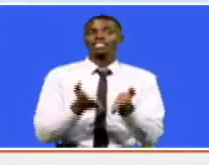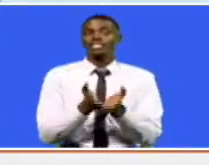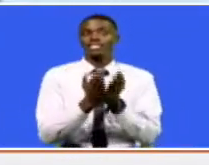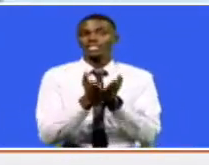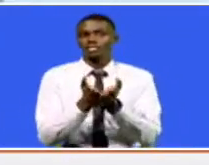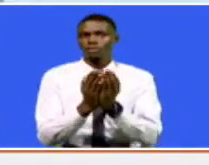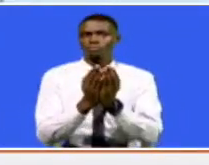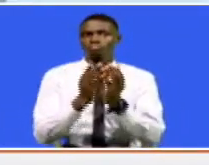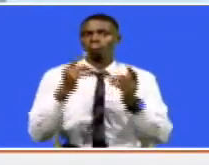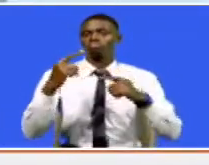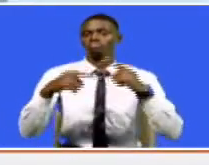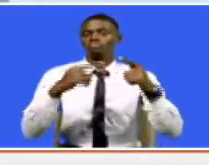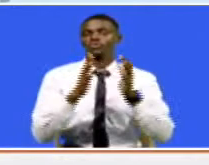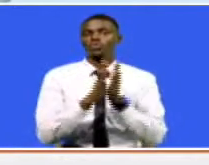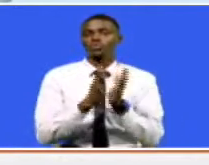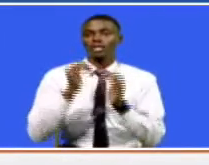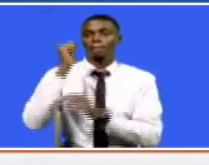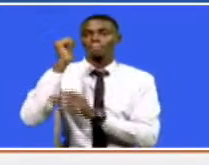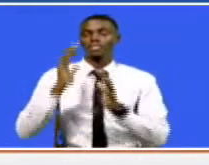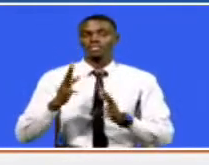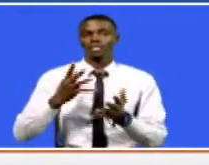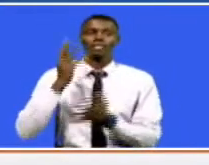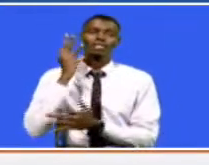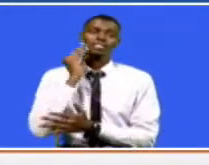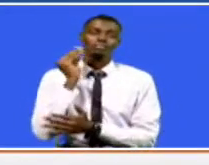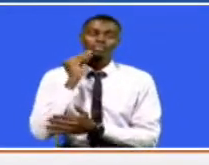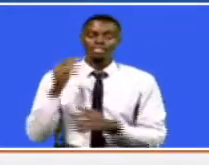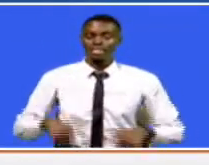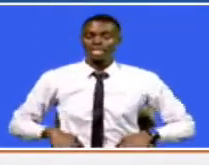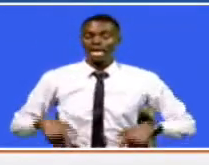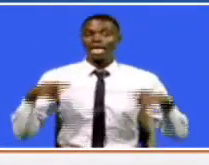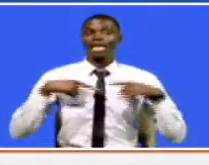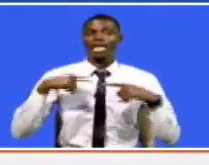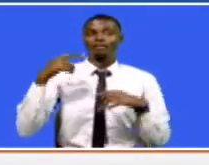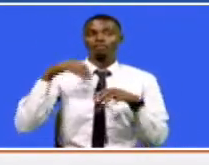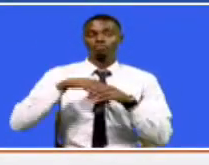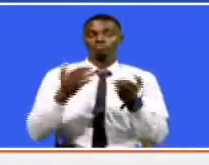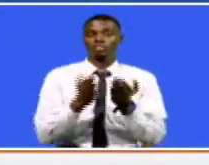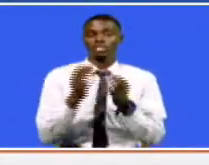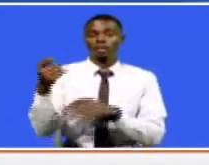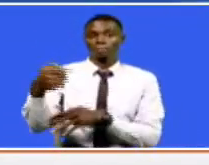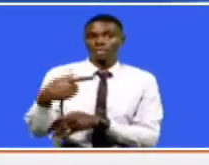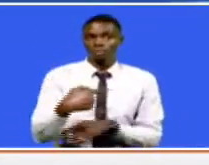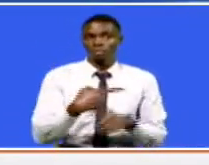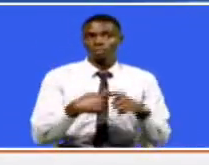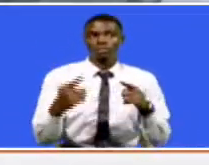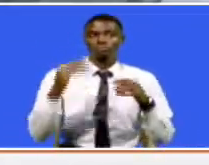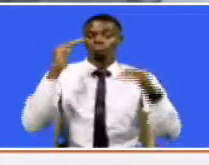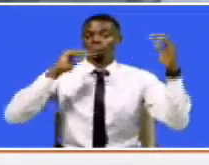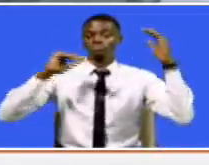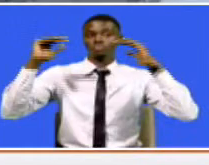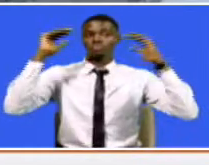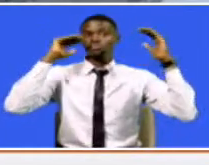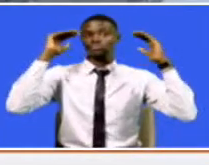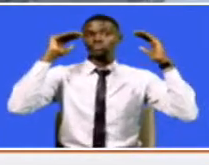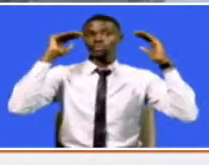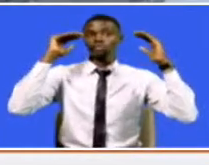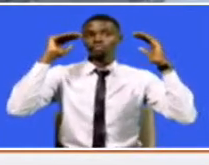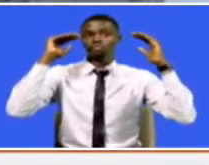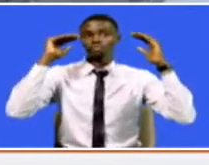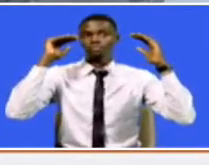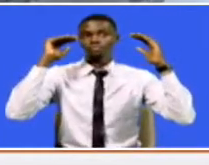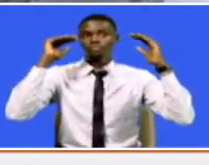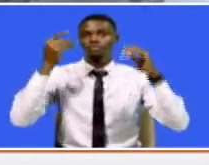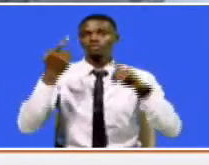the world with passengers experiencing life at sea for months. But currently, it is a university on water carrying students